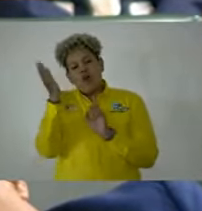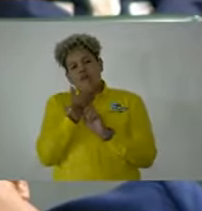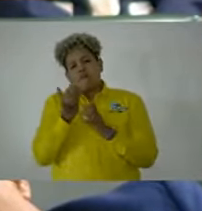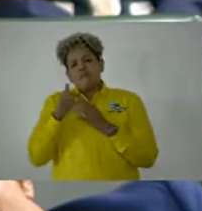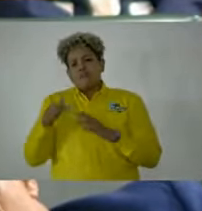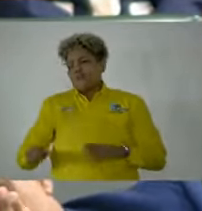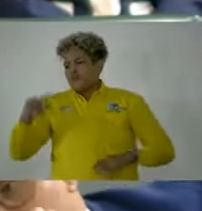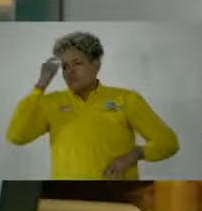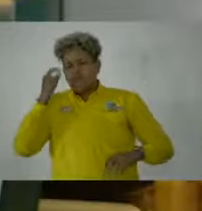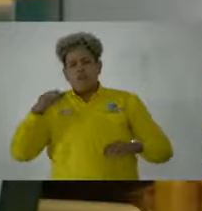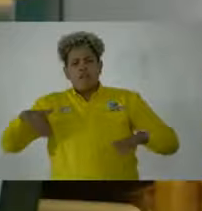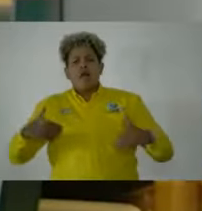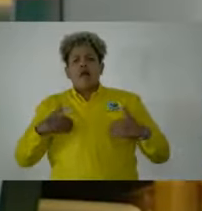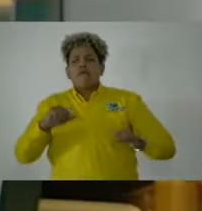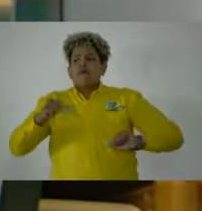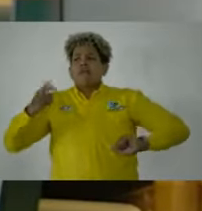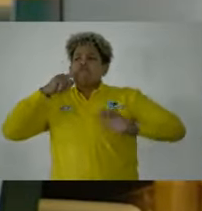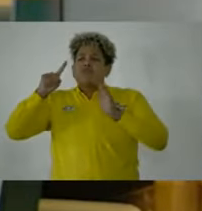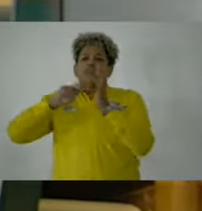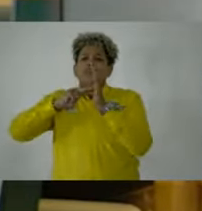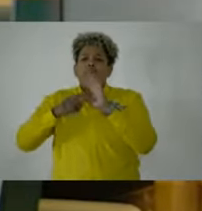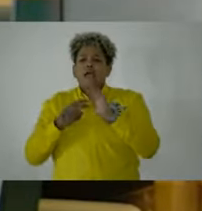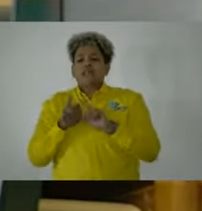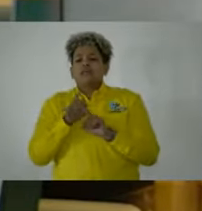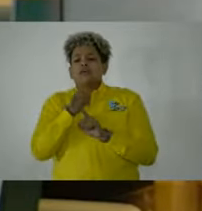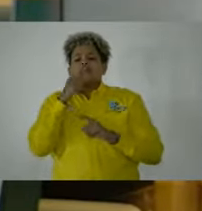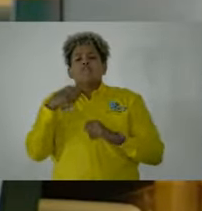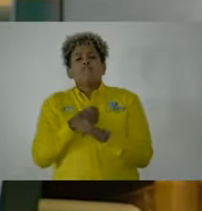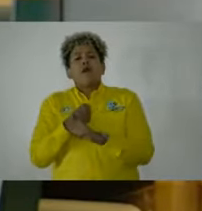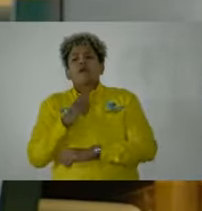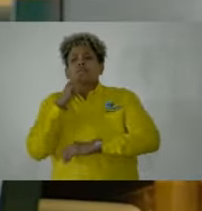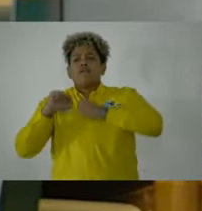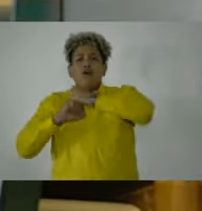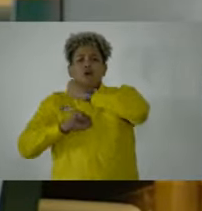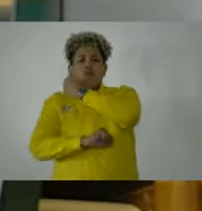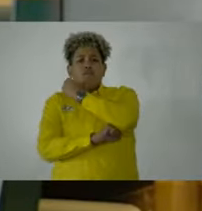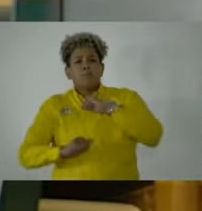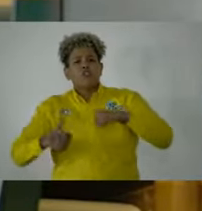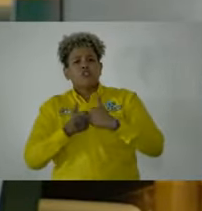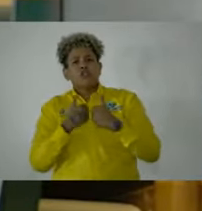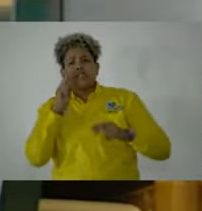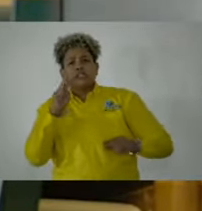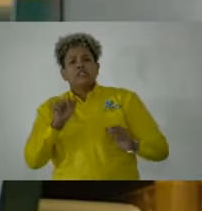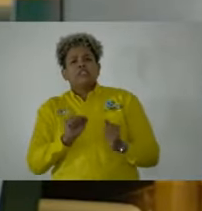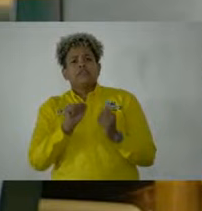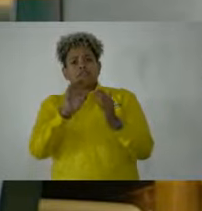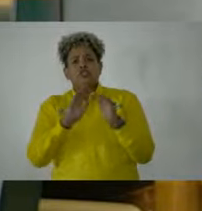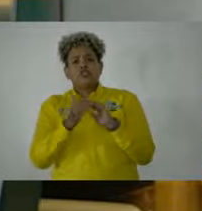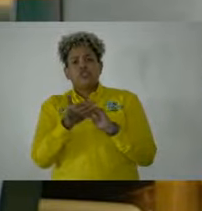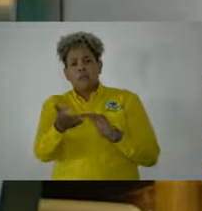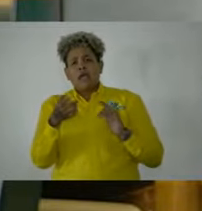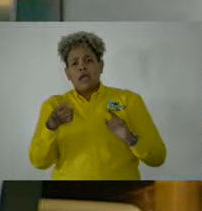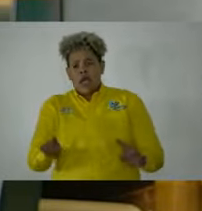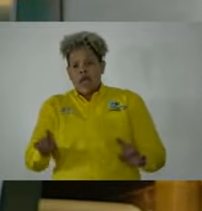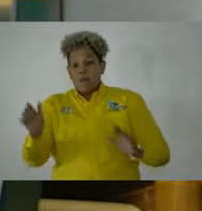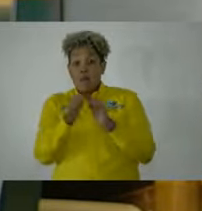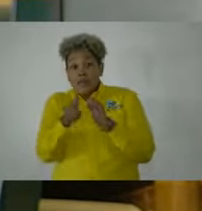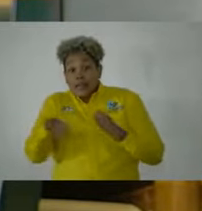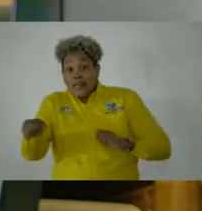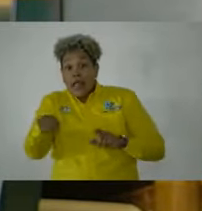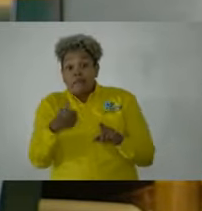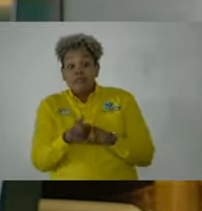this government does not have any intention of tackling the fundamental challenges facing our country. With